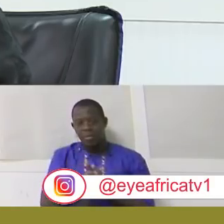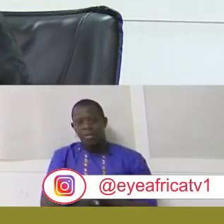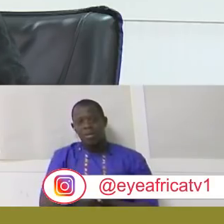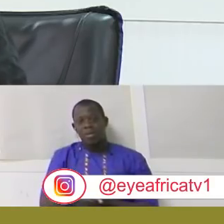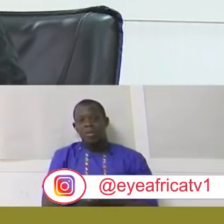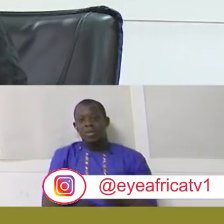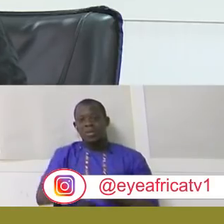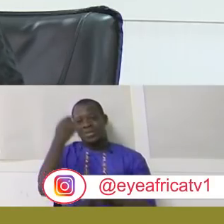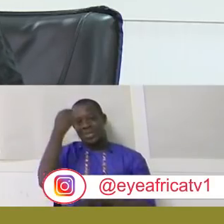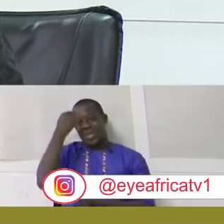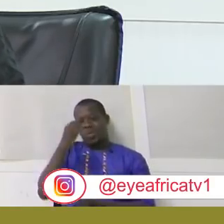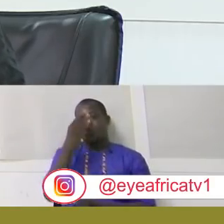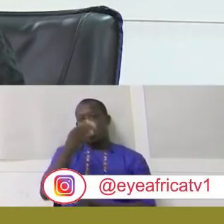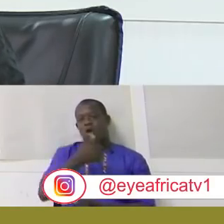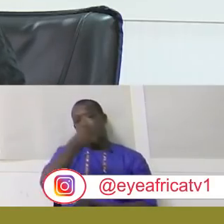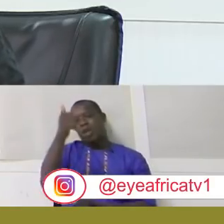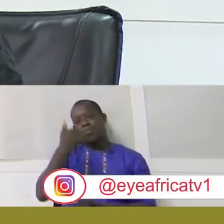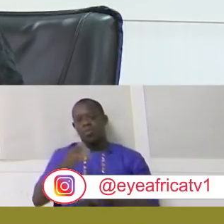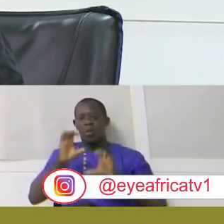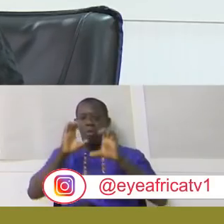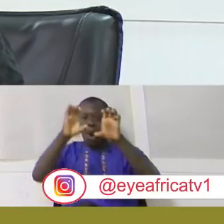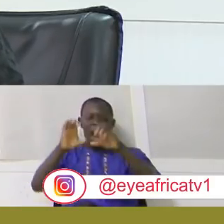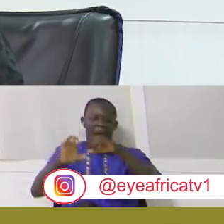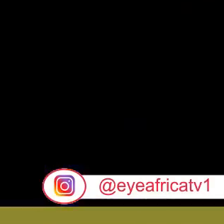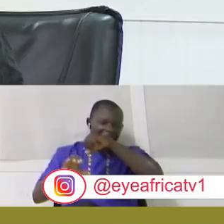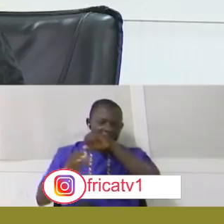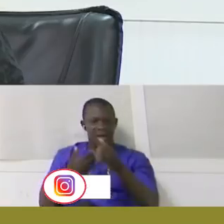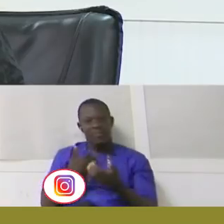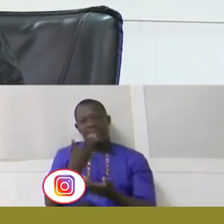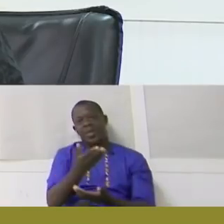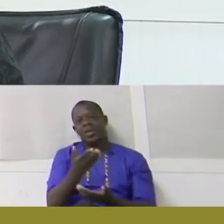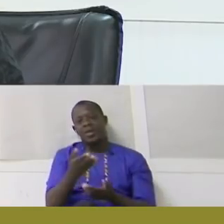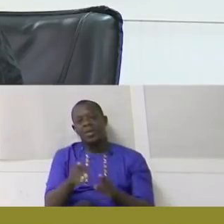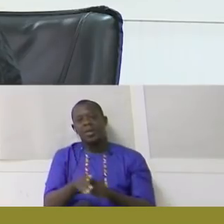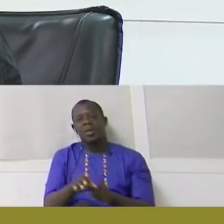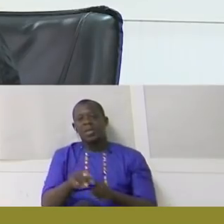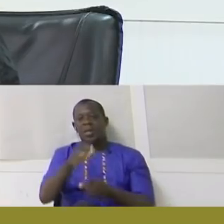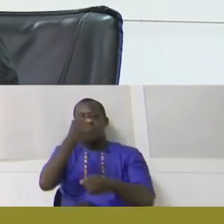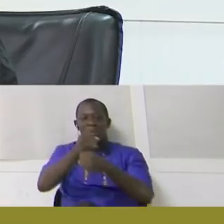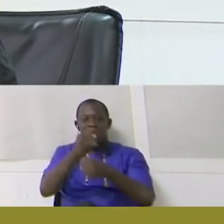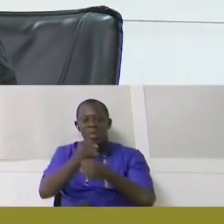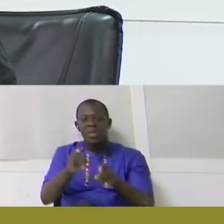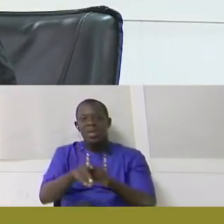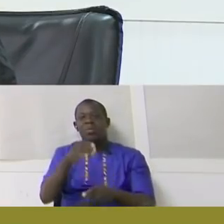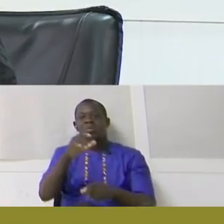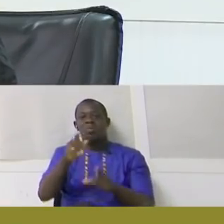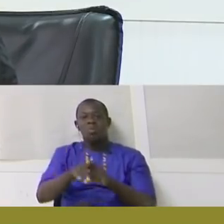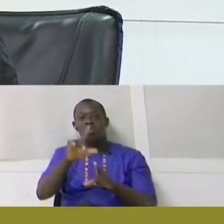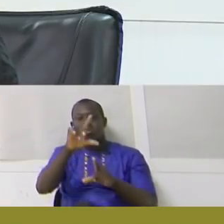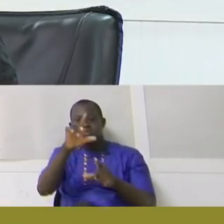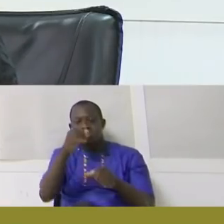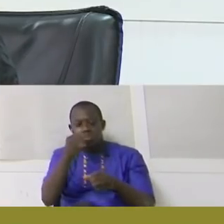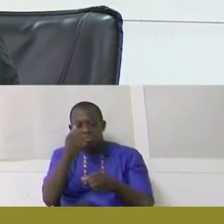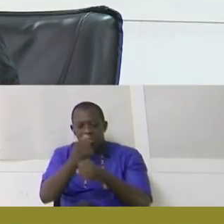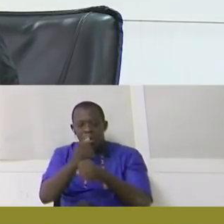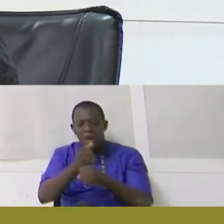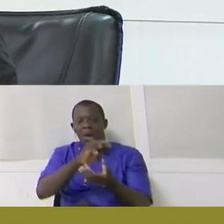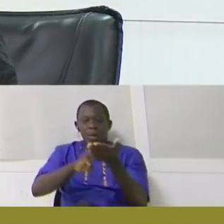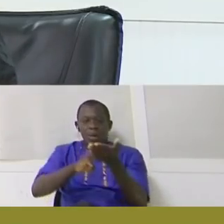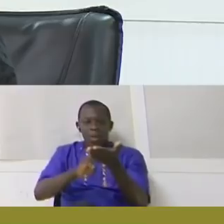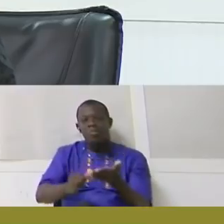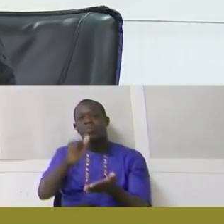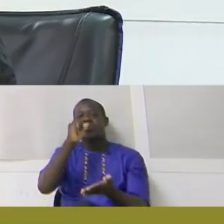program, we were also accused of being. They were making us to drink. Ni